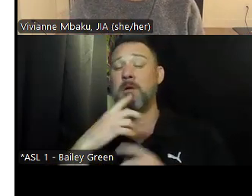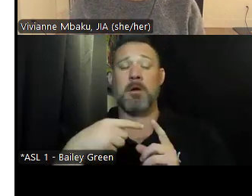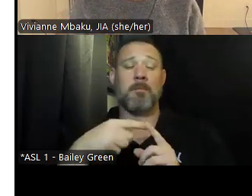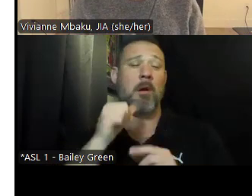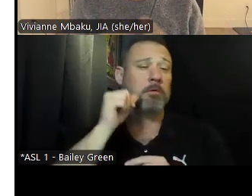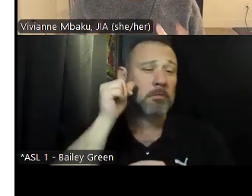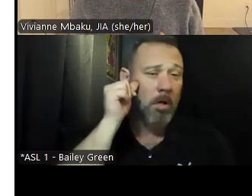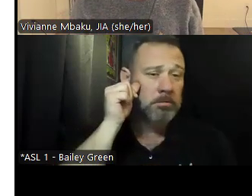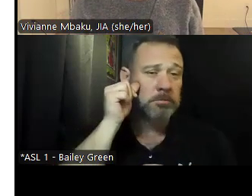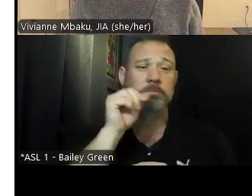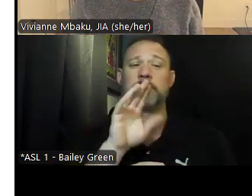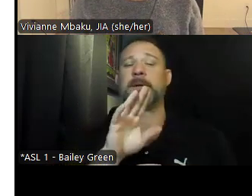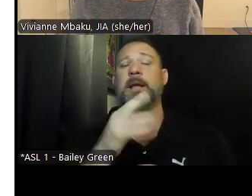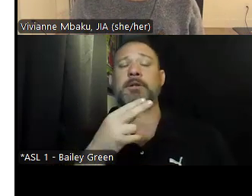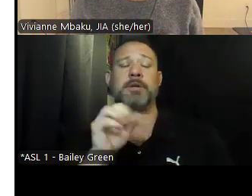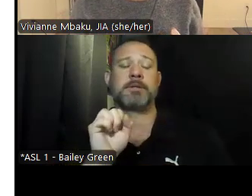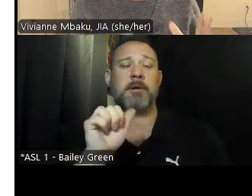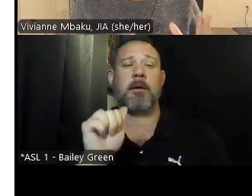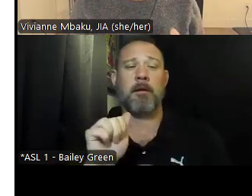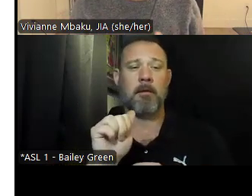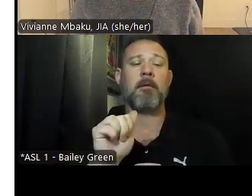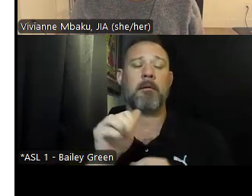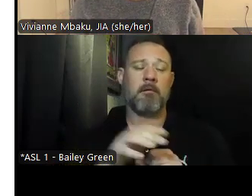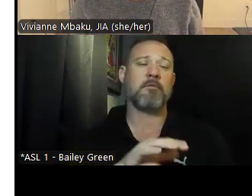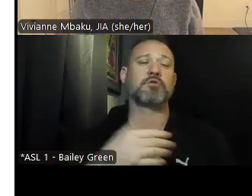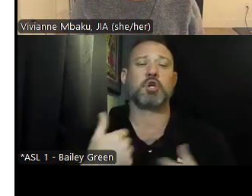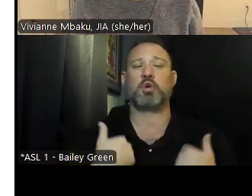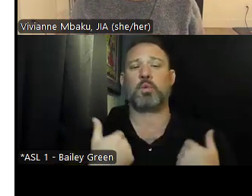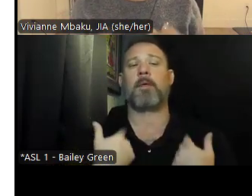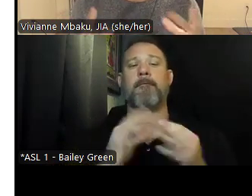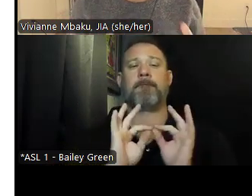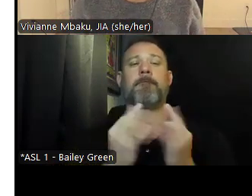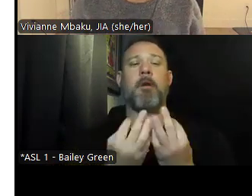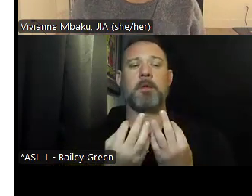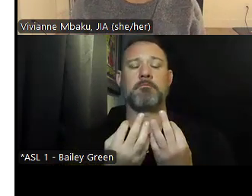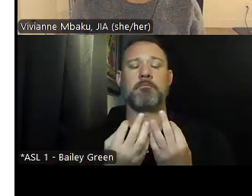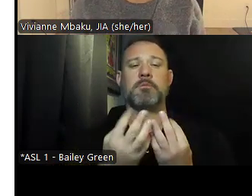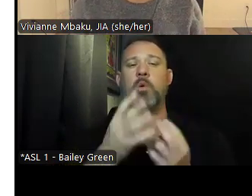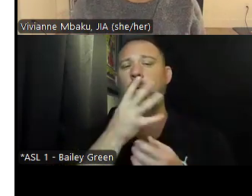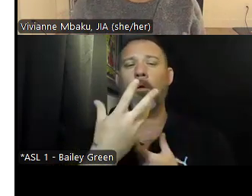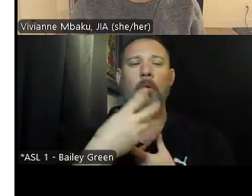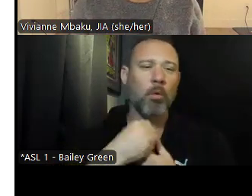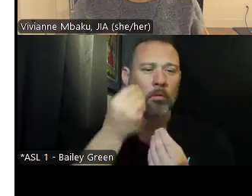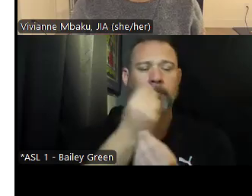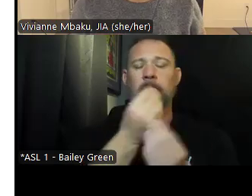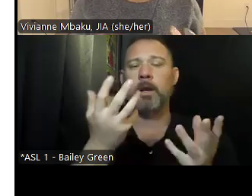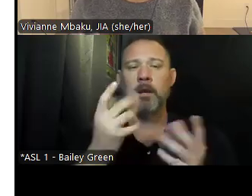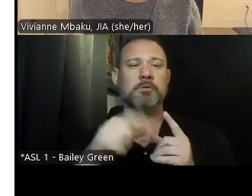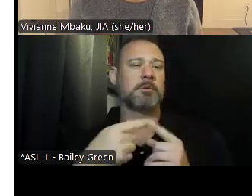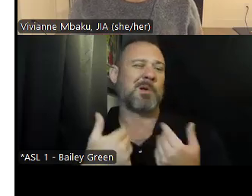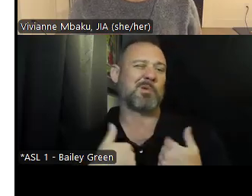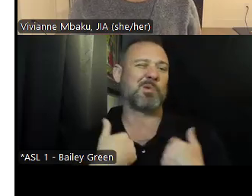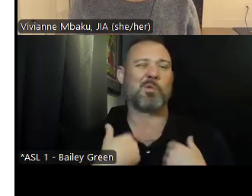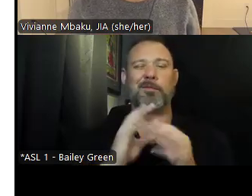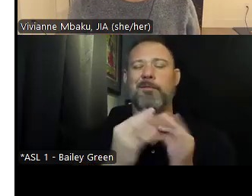adults, BHSA also covers youth and families. So it will include information about youth and